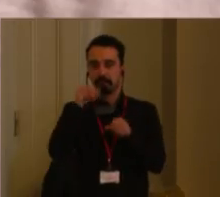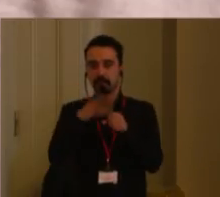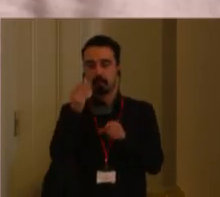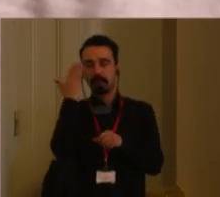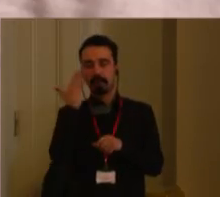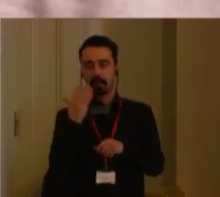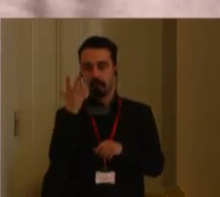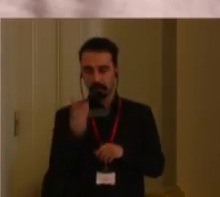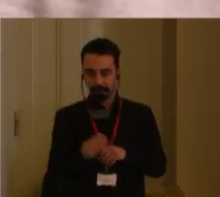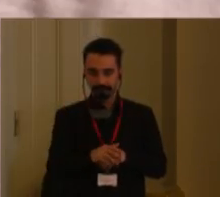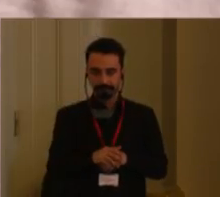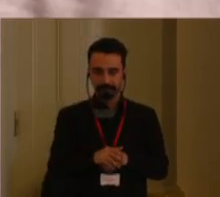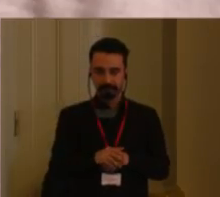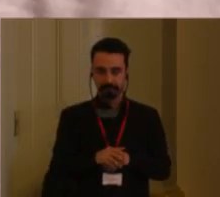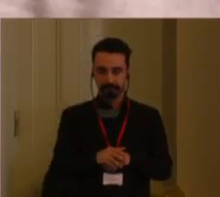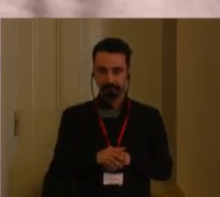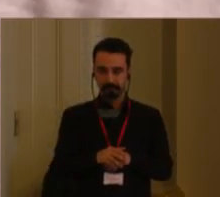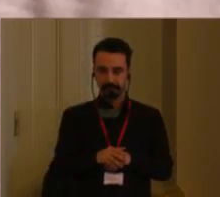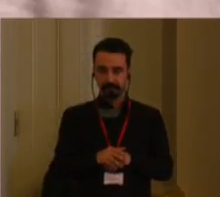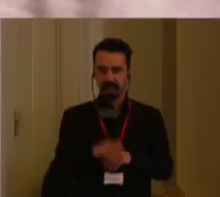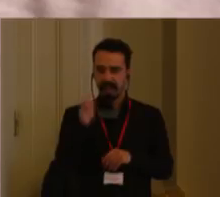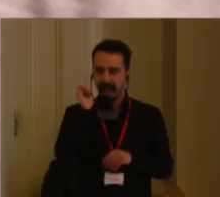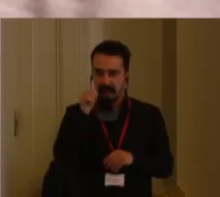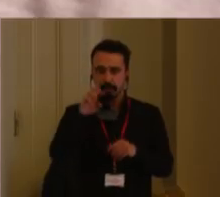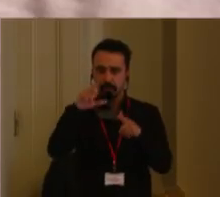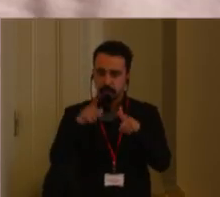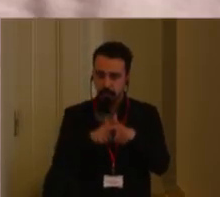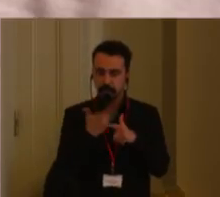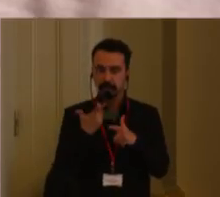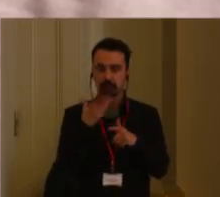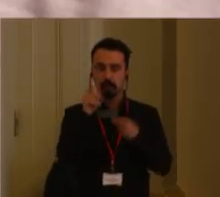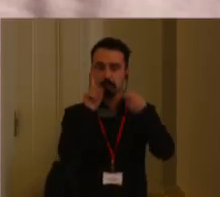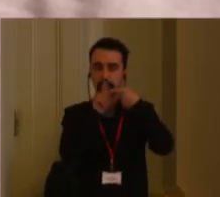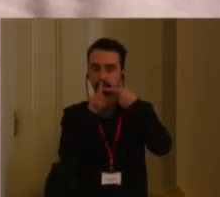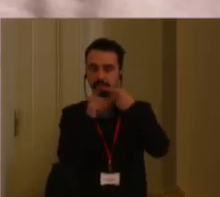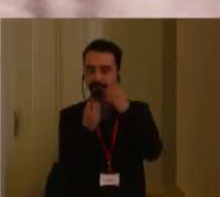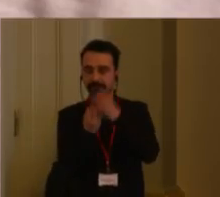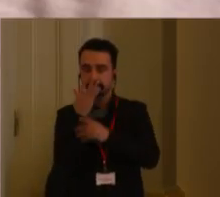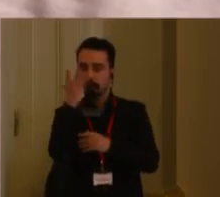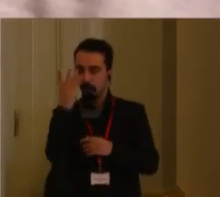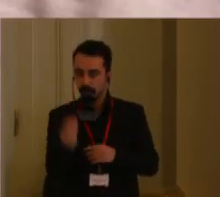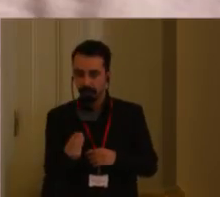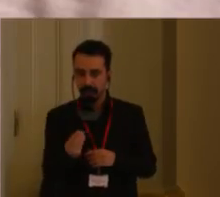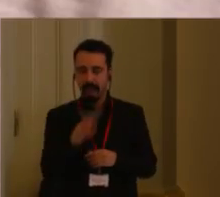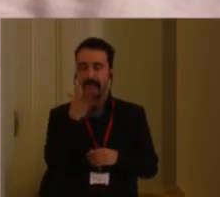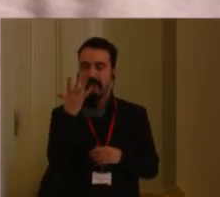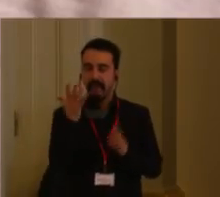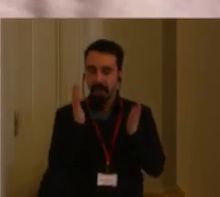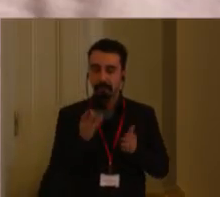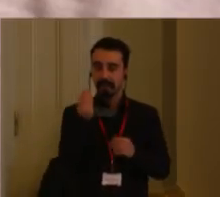important, but always positive projects. They're a force for good. And this project, of course, is no exception to